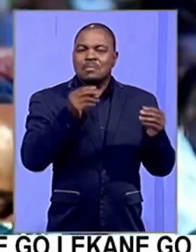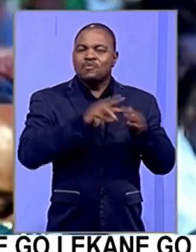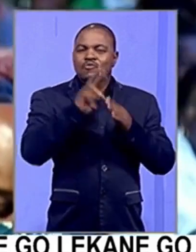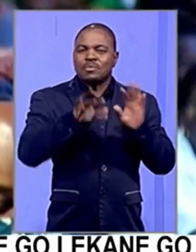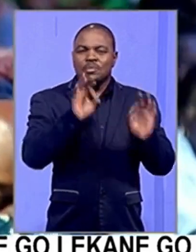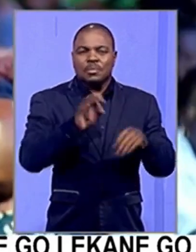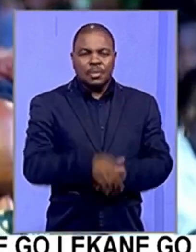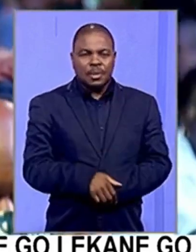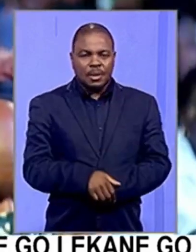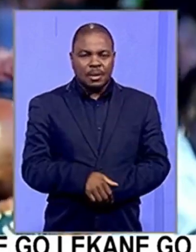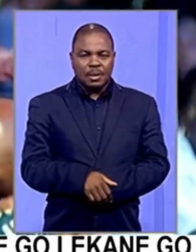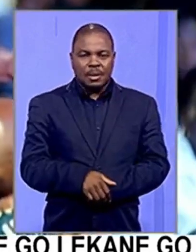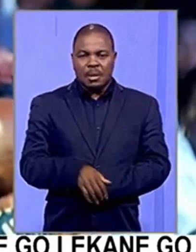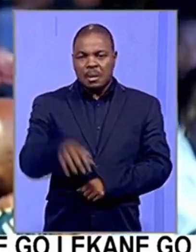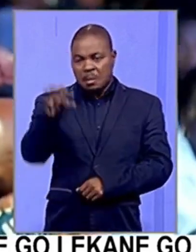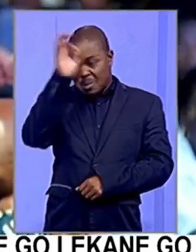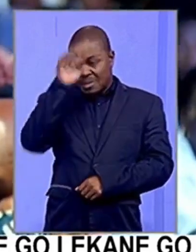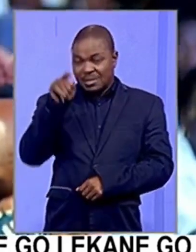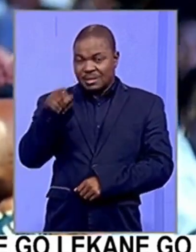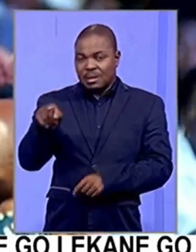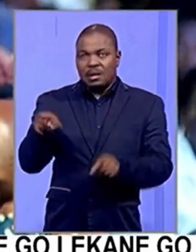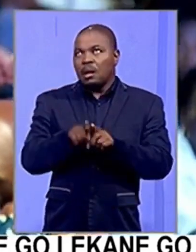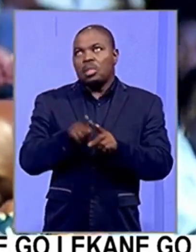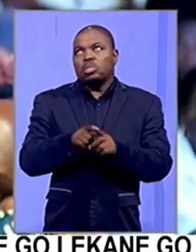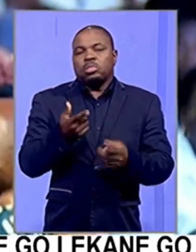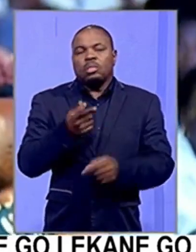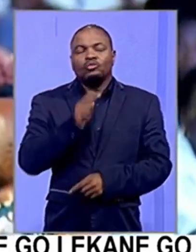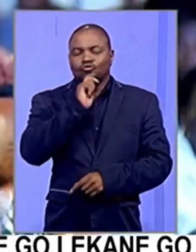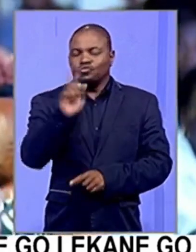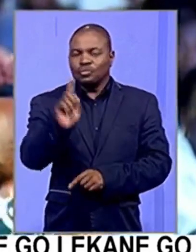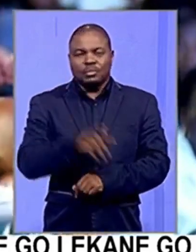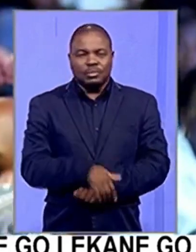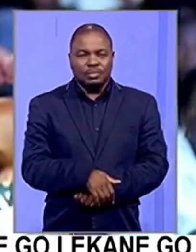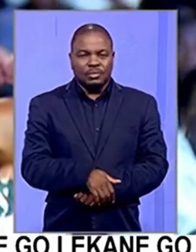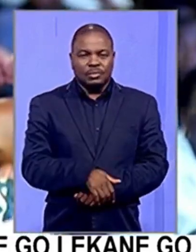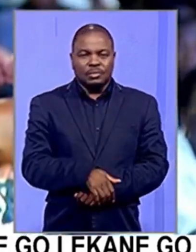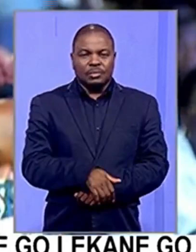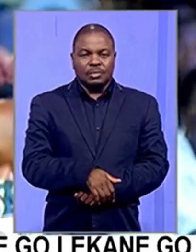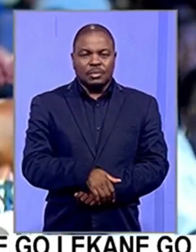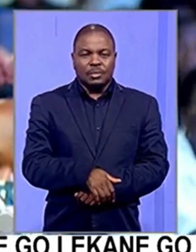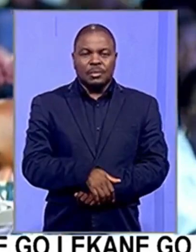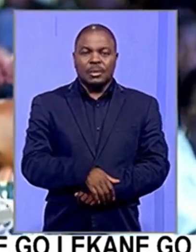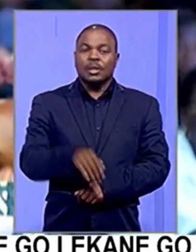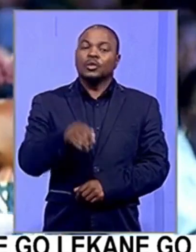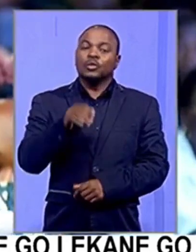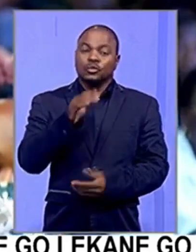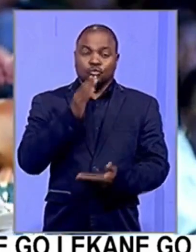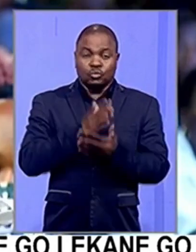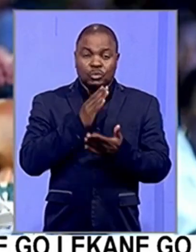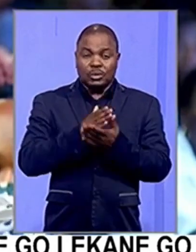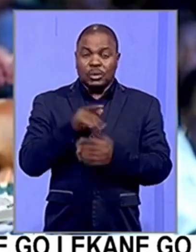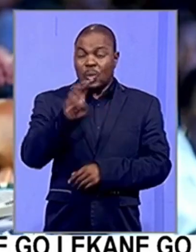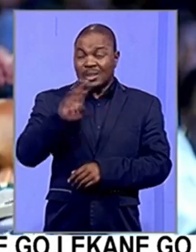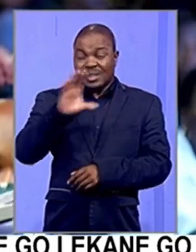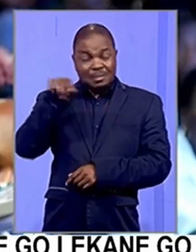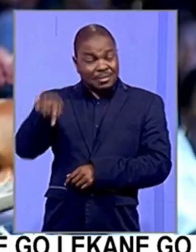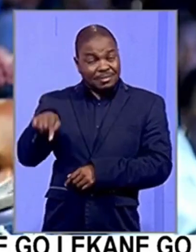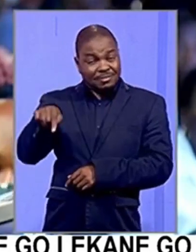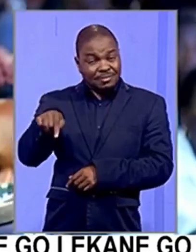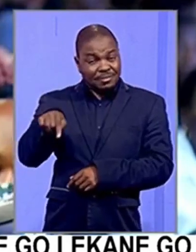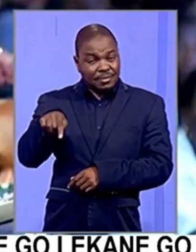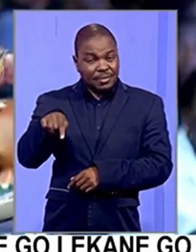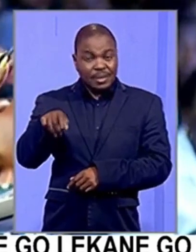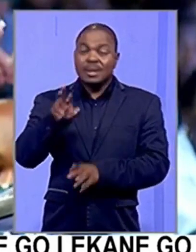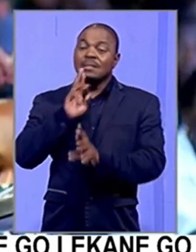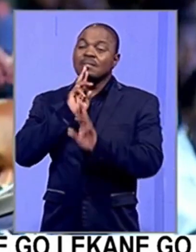This report of the police to me is the fallacy. I'm not, more especially in the Western Cape.